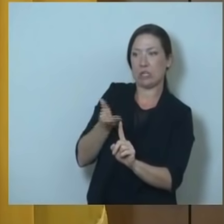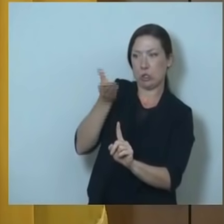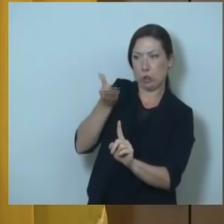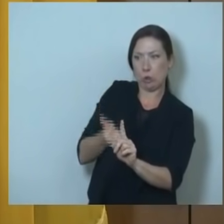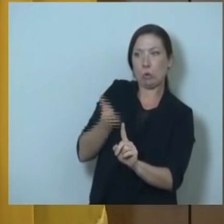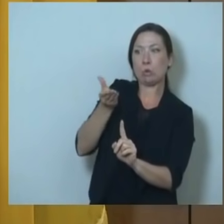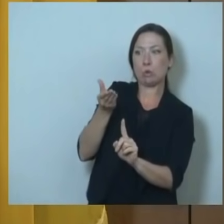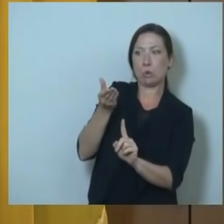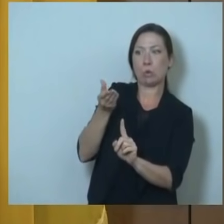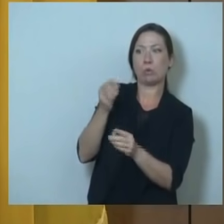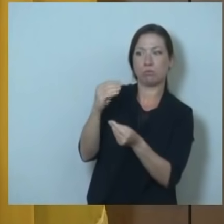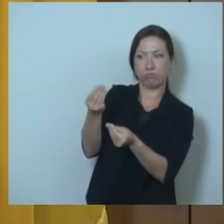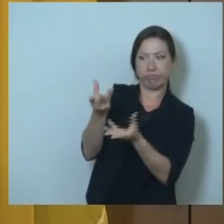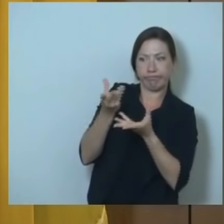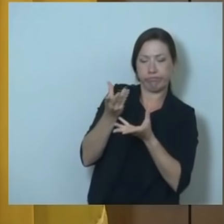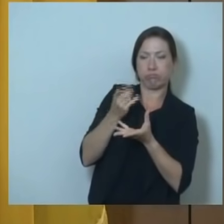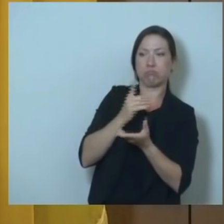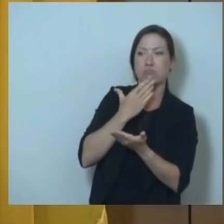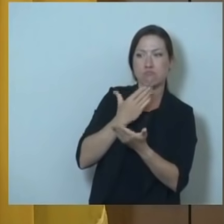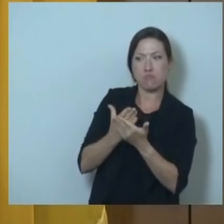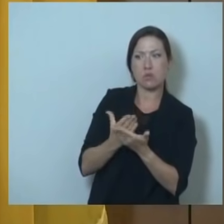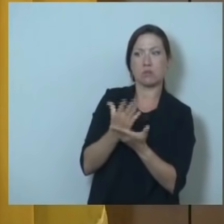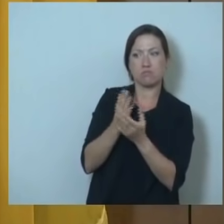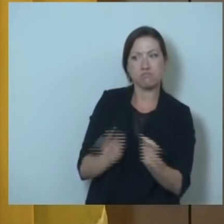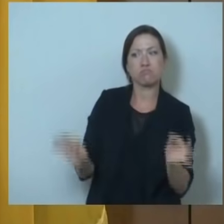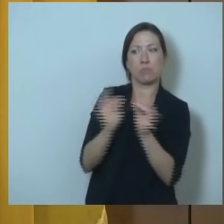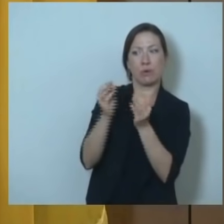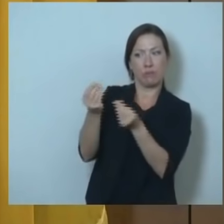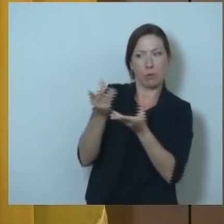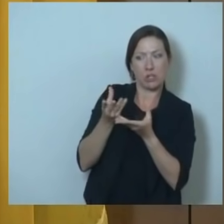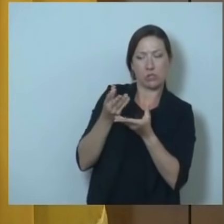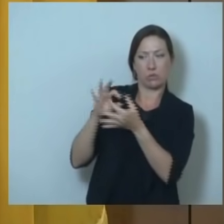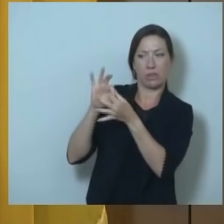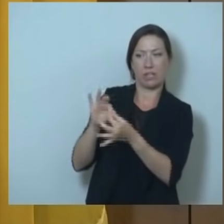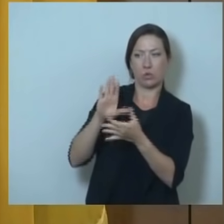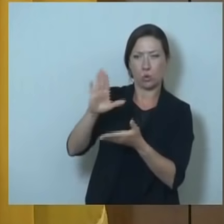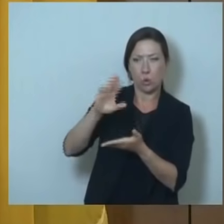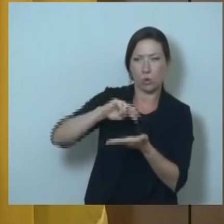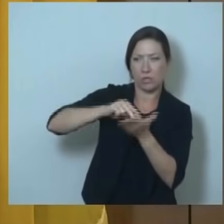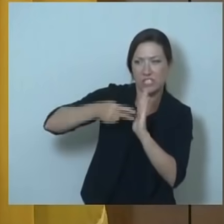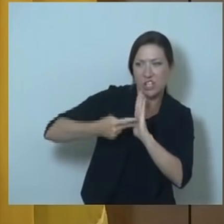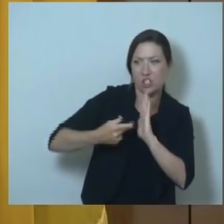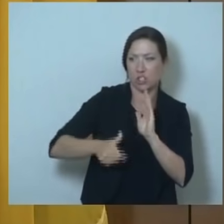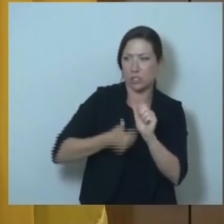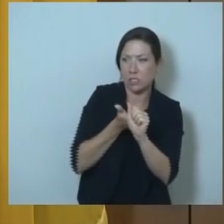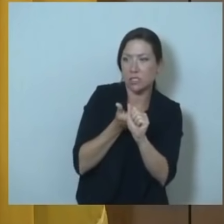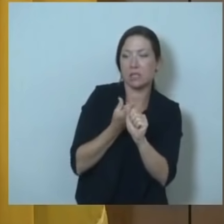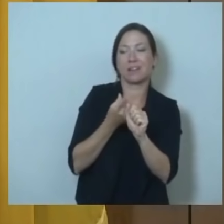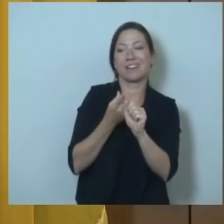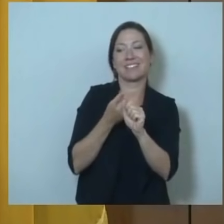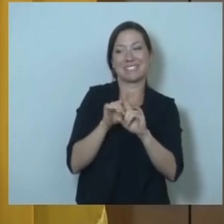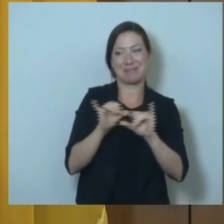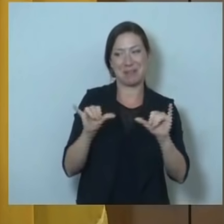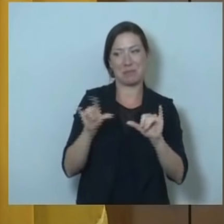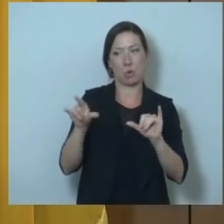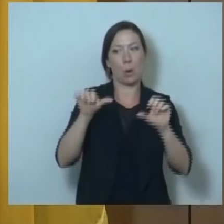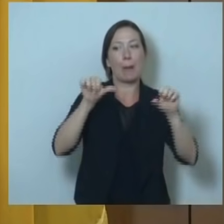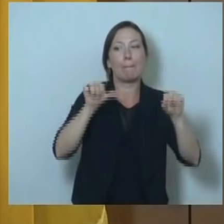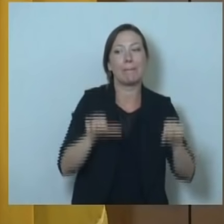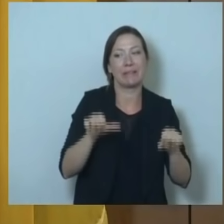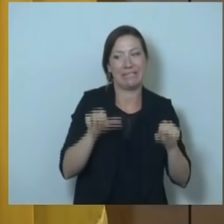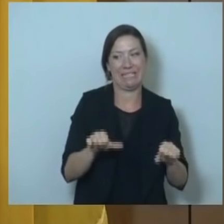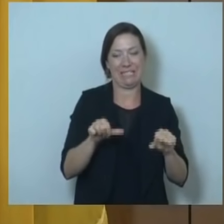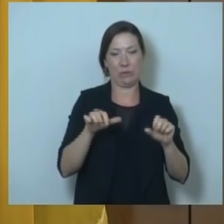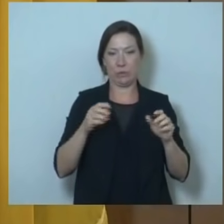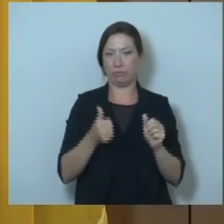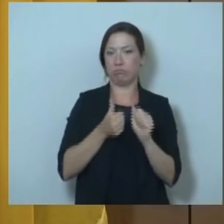valuable, and it is, information about your intentions and your ability. Last thing about that, we also, and this is, we mentioned